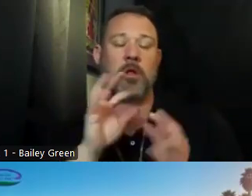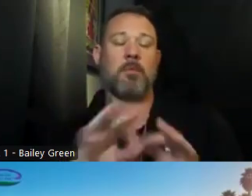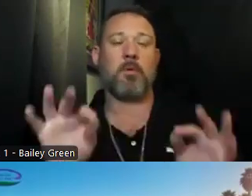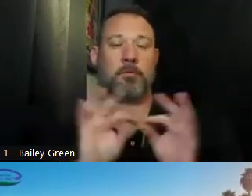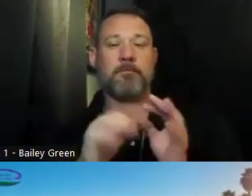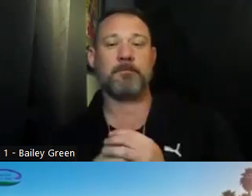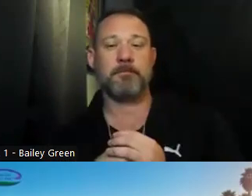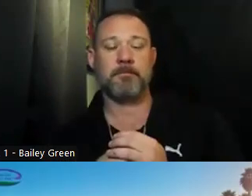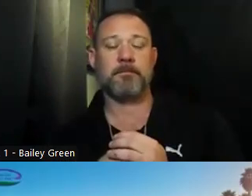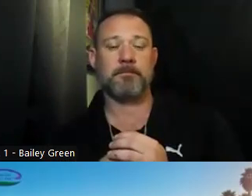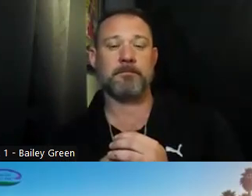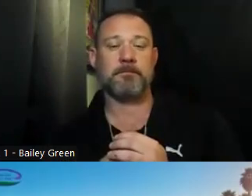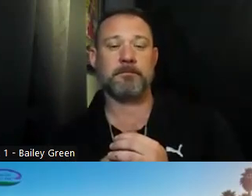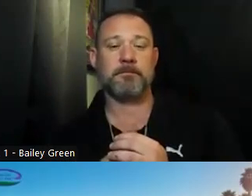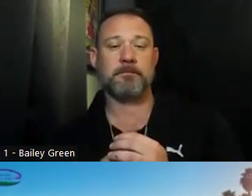Thank you.